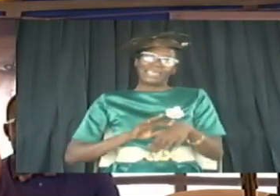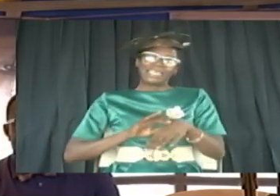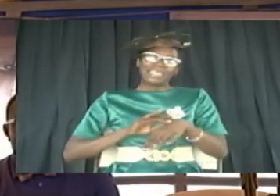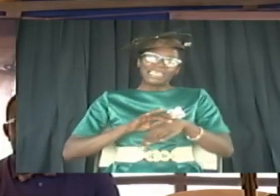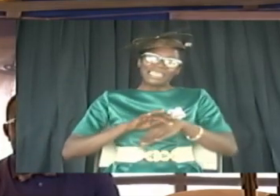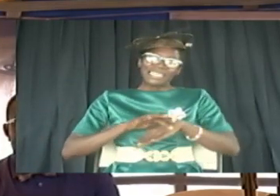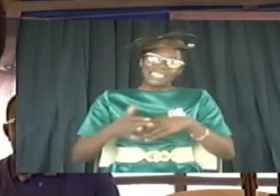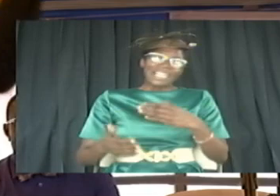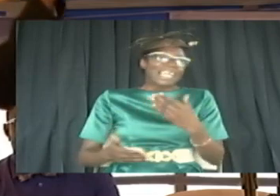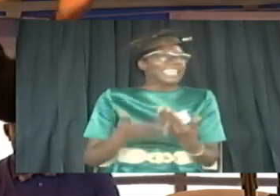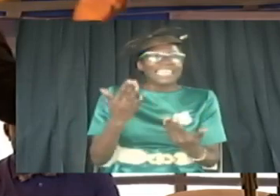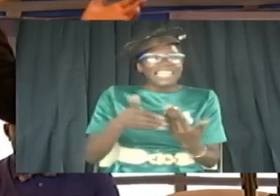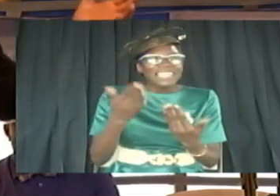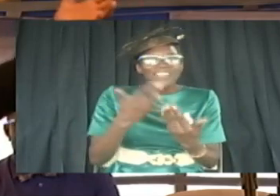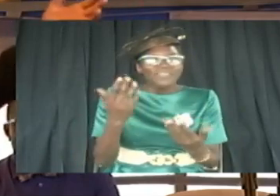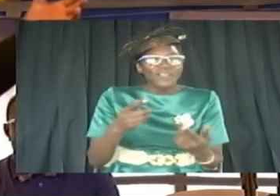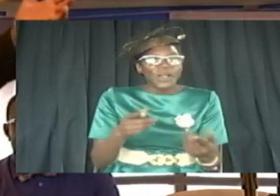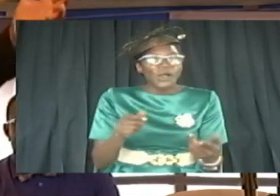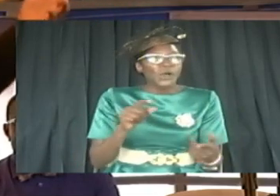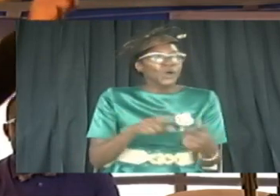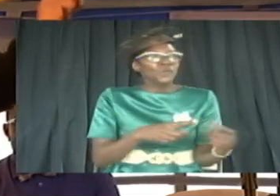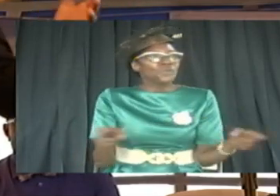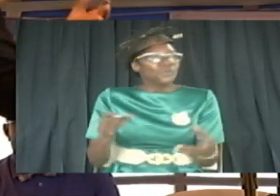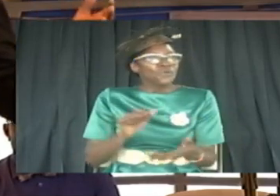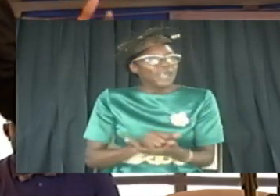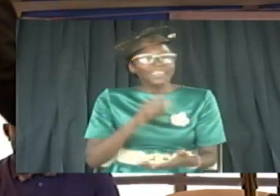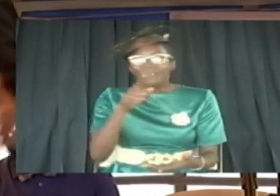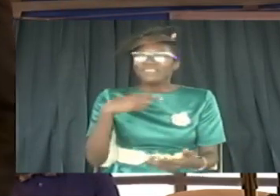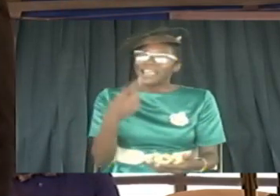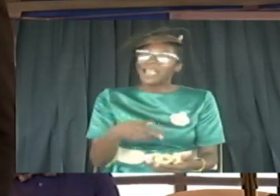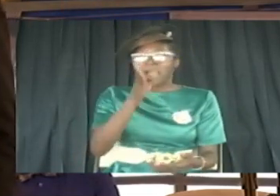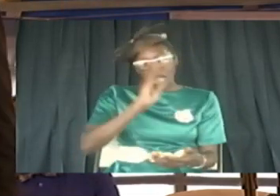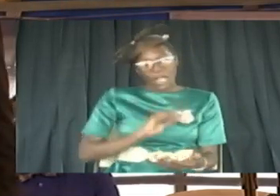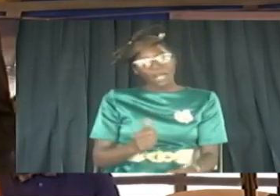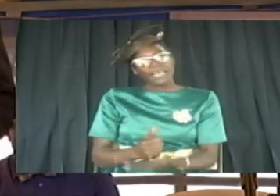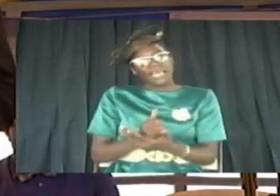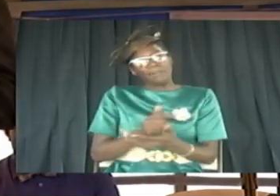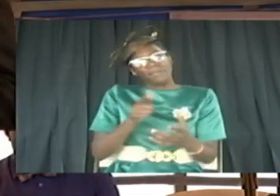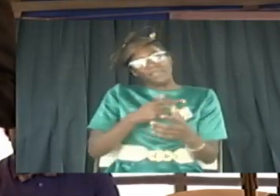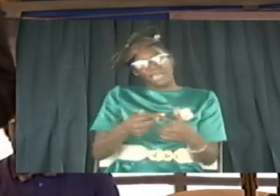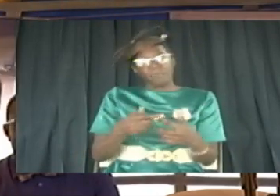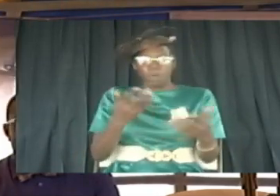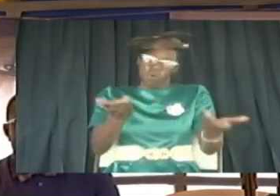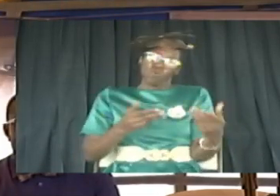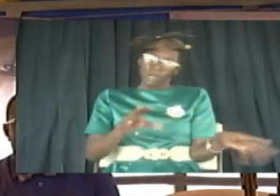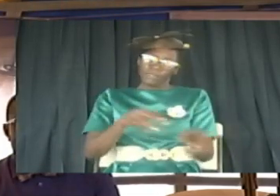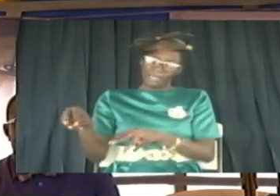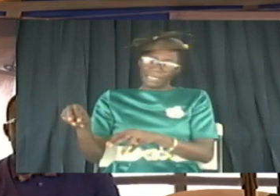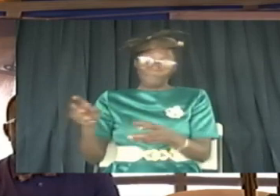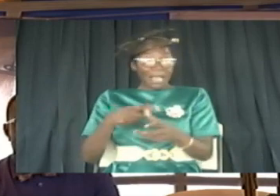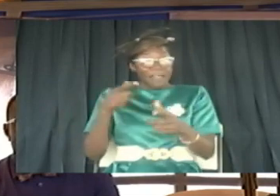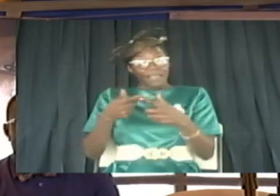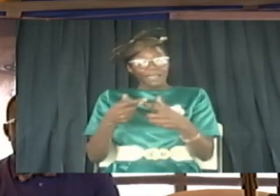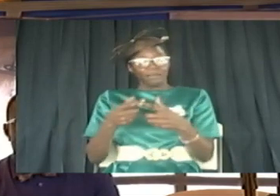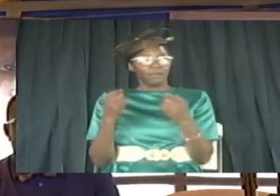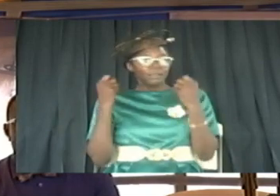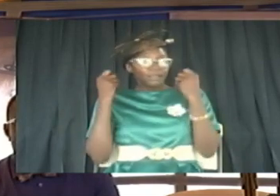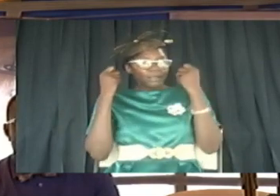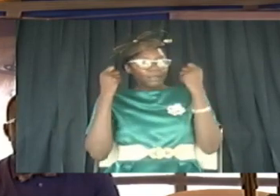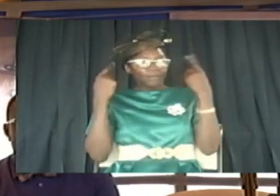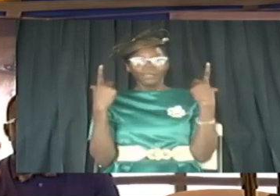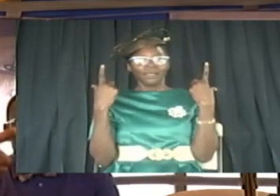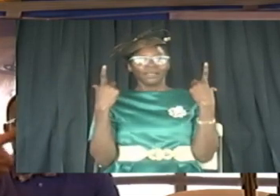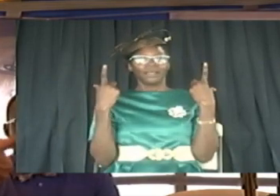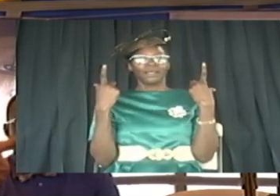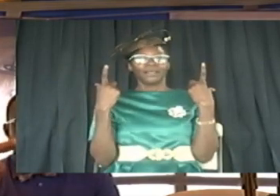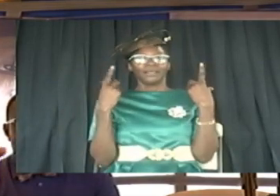But I said, God help. I was on the verge to leave. But then all of a sudden, I